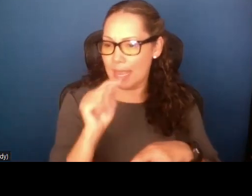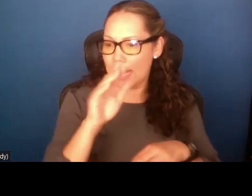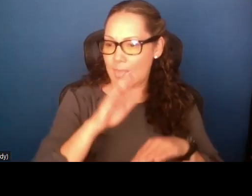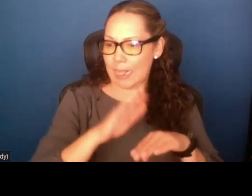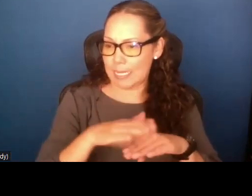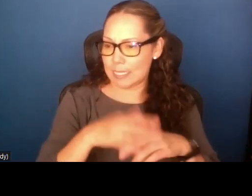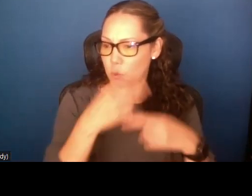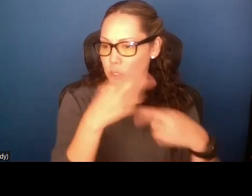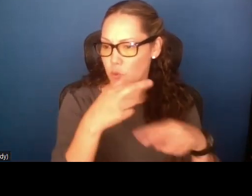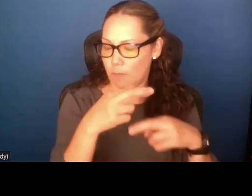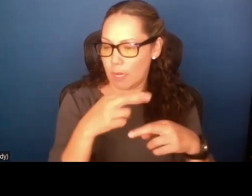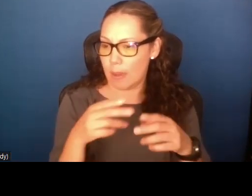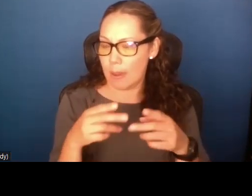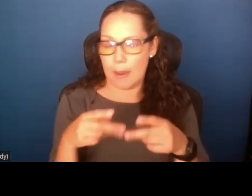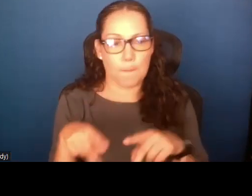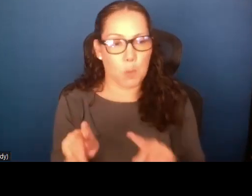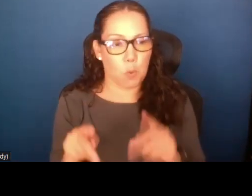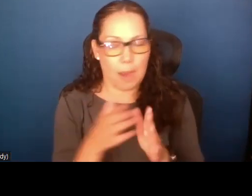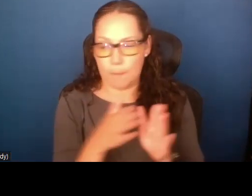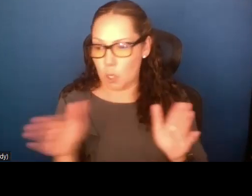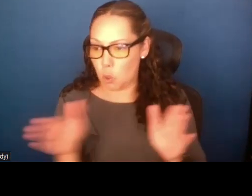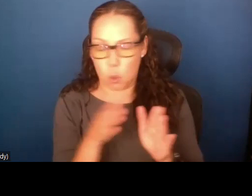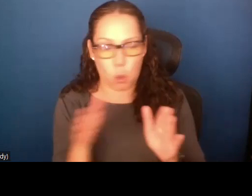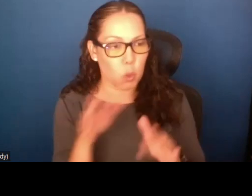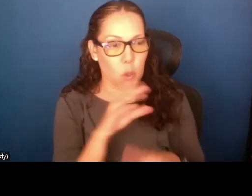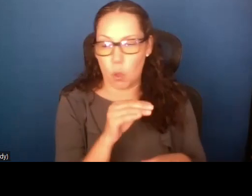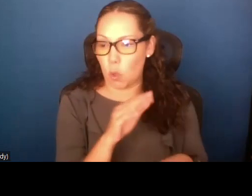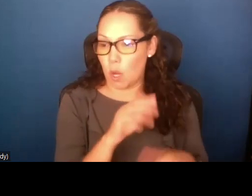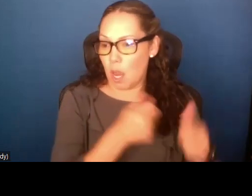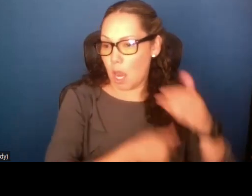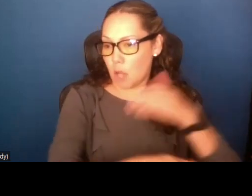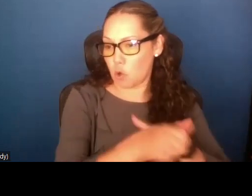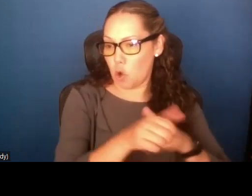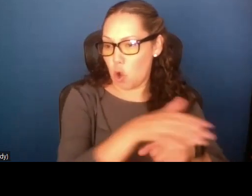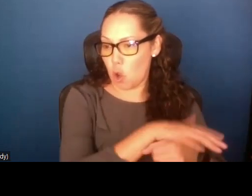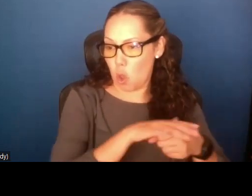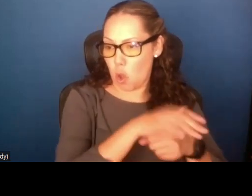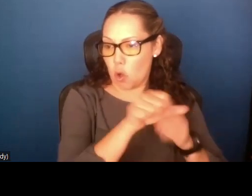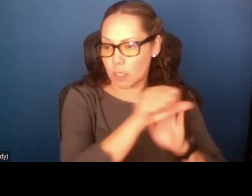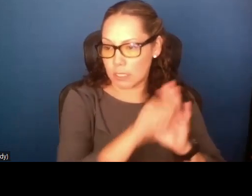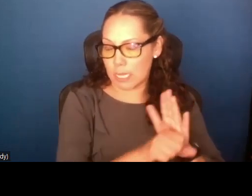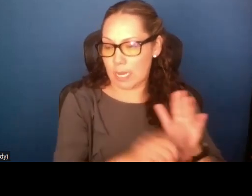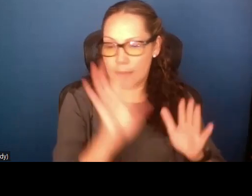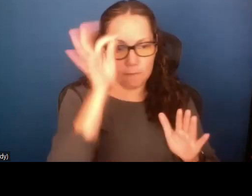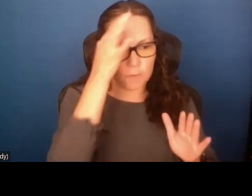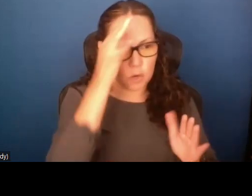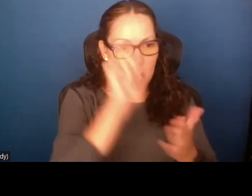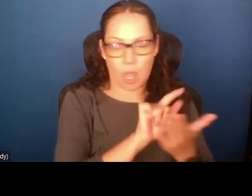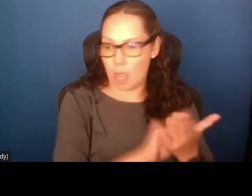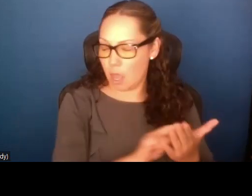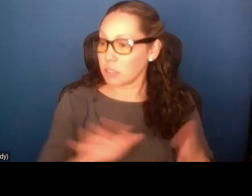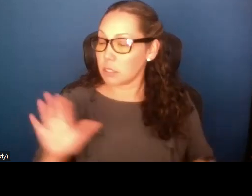parameters allowable under state, local, and federal law. I saw a comment in the chat about, well, that's confusing